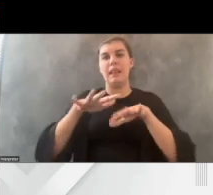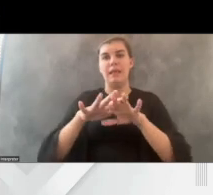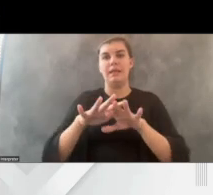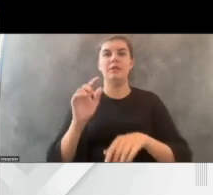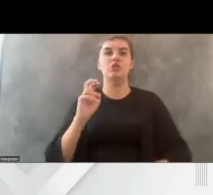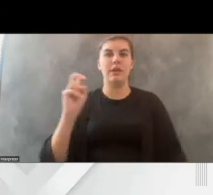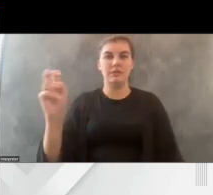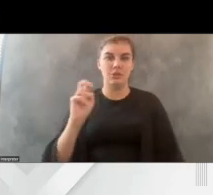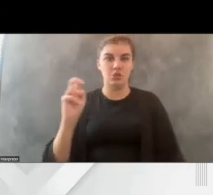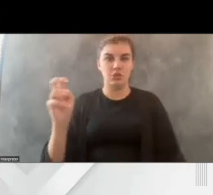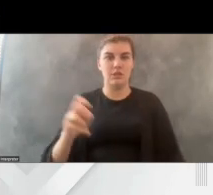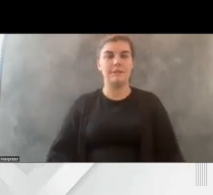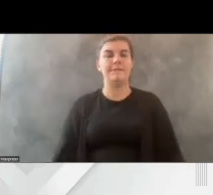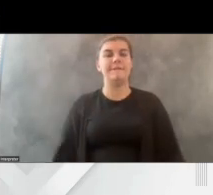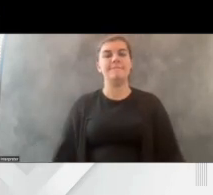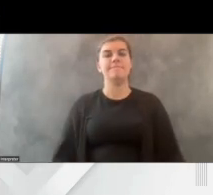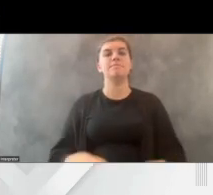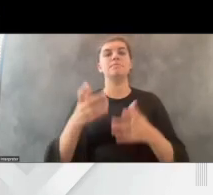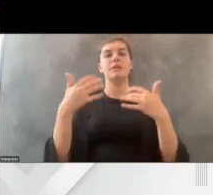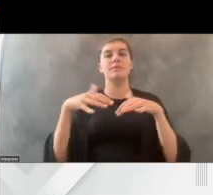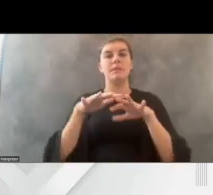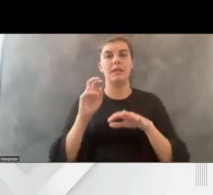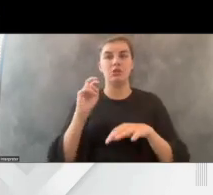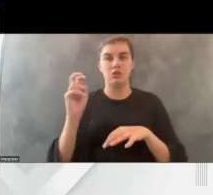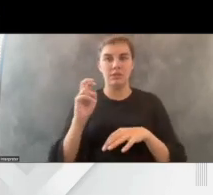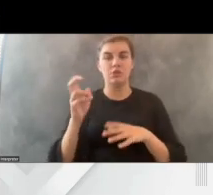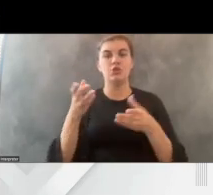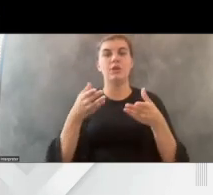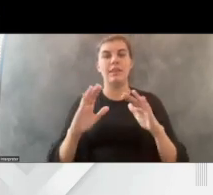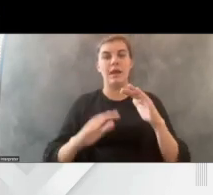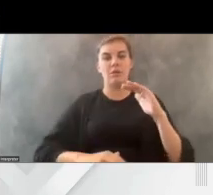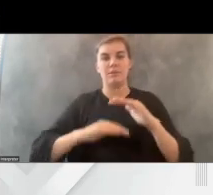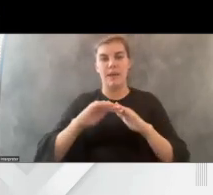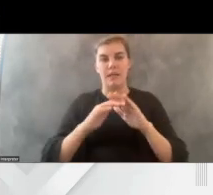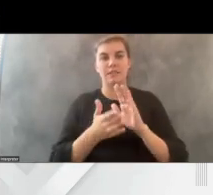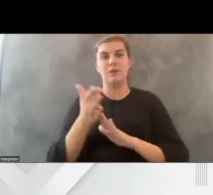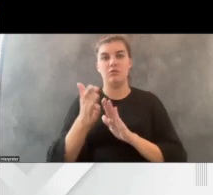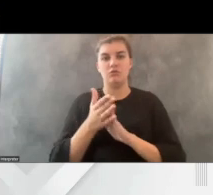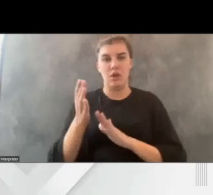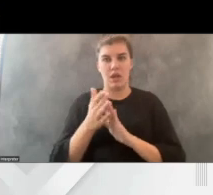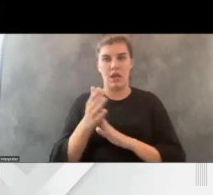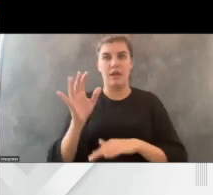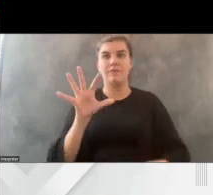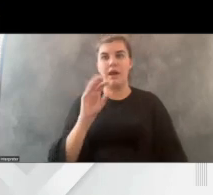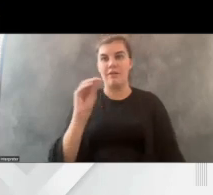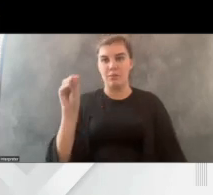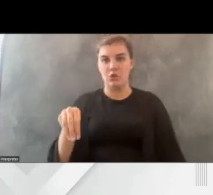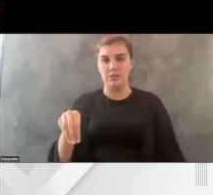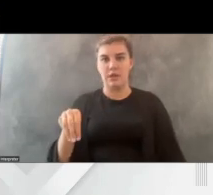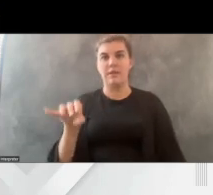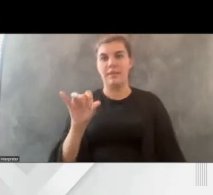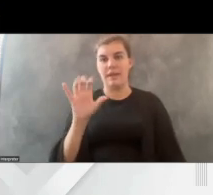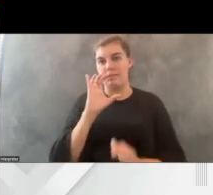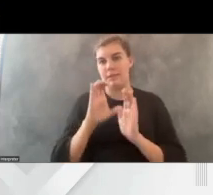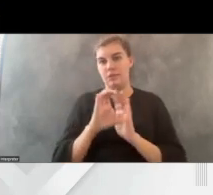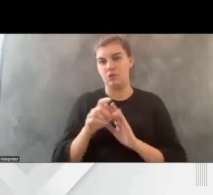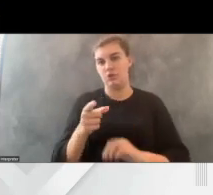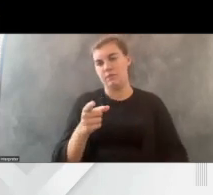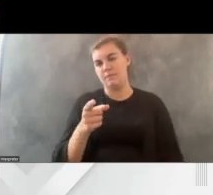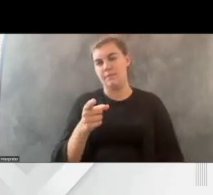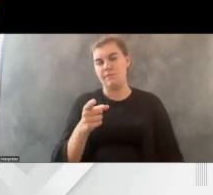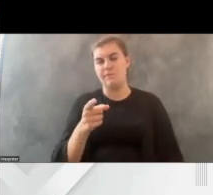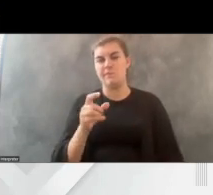The maximum allowed cross slope for a perpendicular curb ramp is 2.1%. The exception to